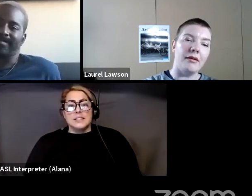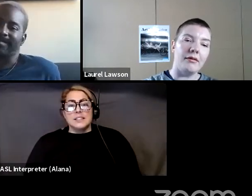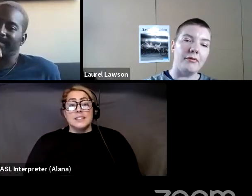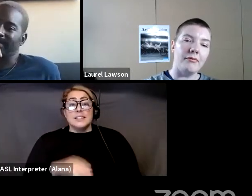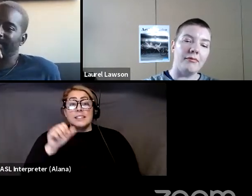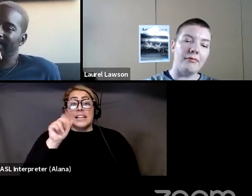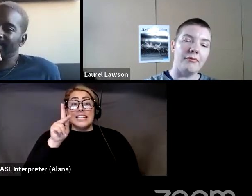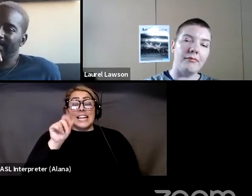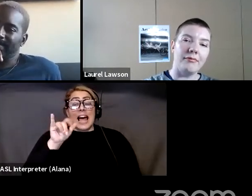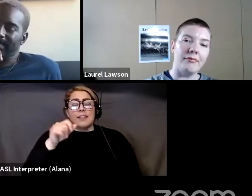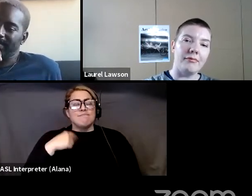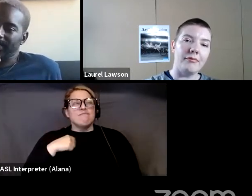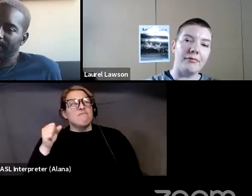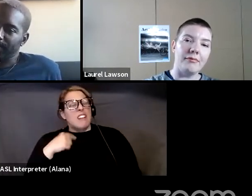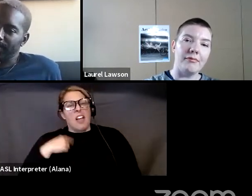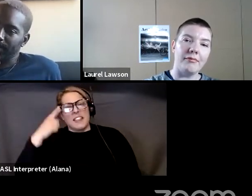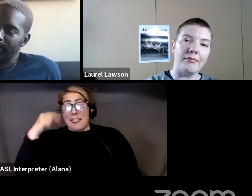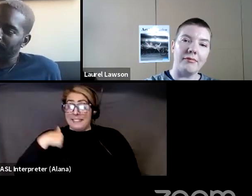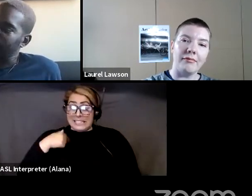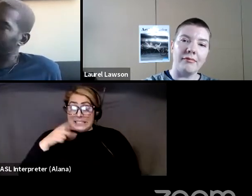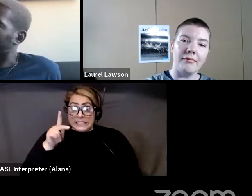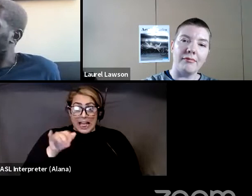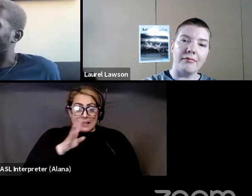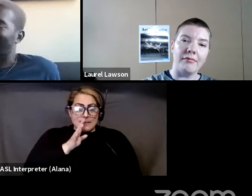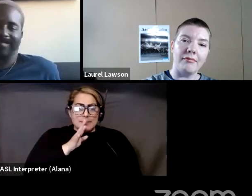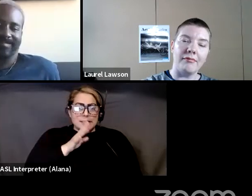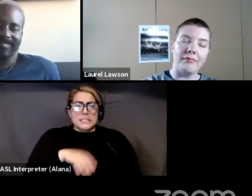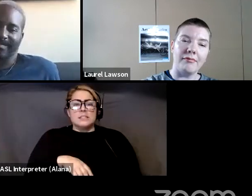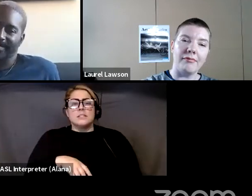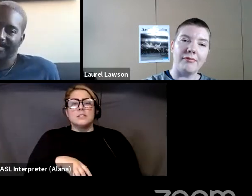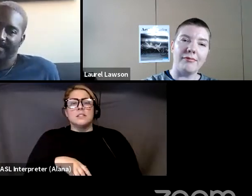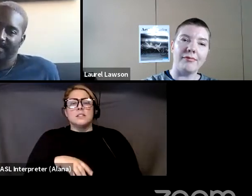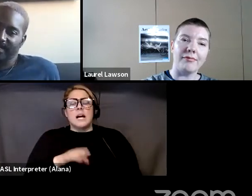Yeah, I think this is Kayla speaking.